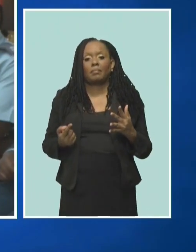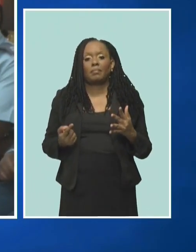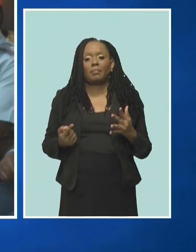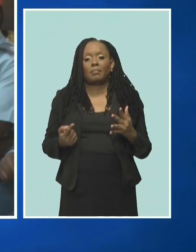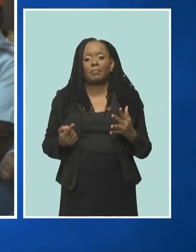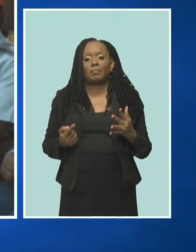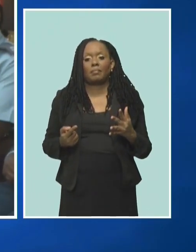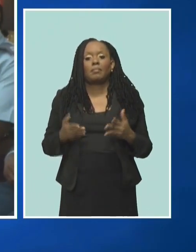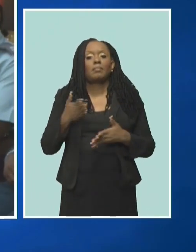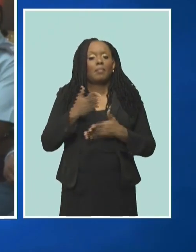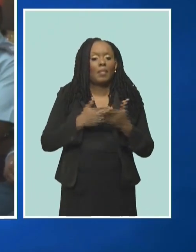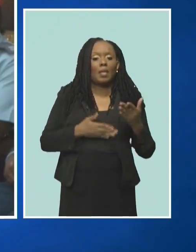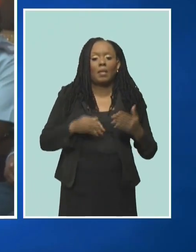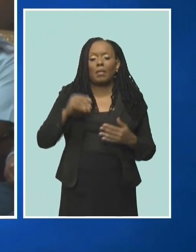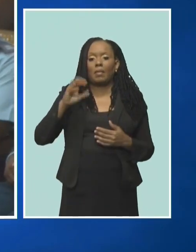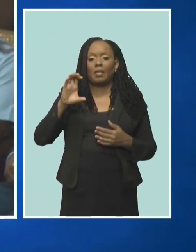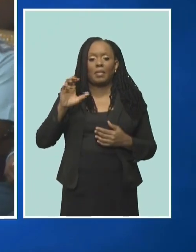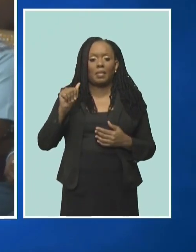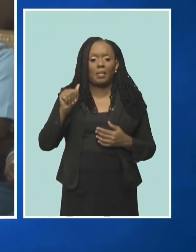some of these cases